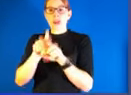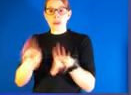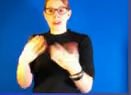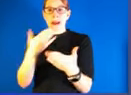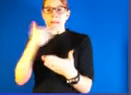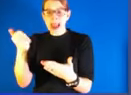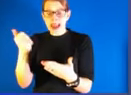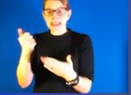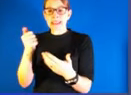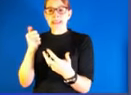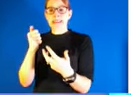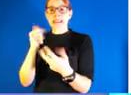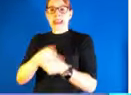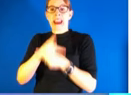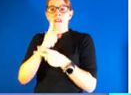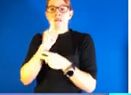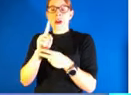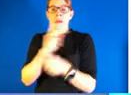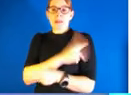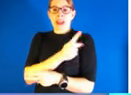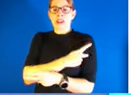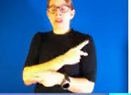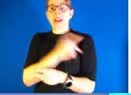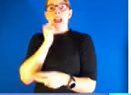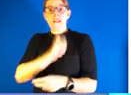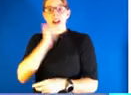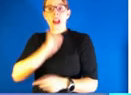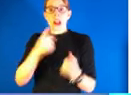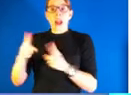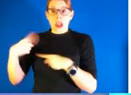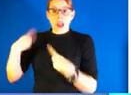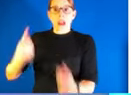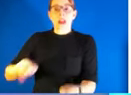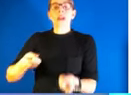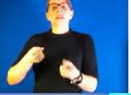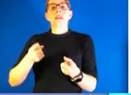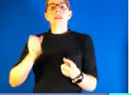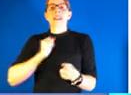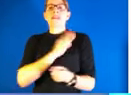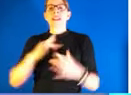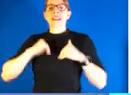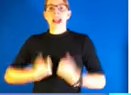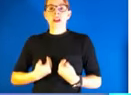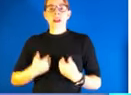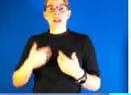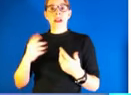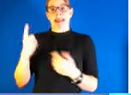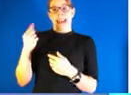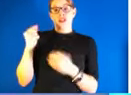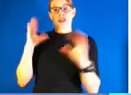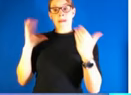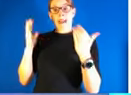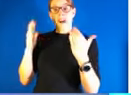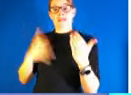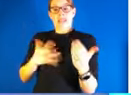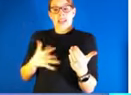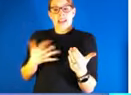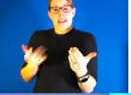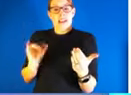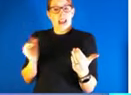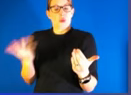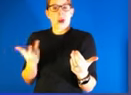gets very tiring. So new challenges this time from last year, but are there similarities, differences? It feels like. Yeah, I think